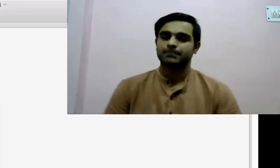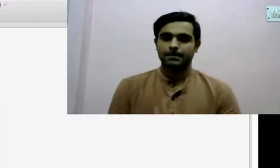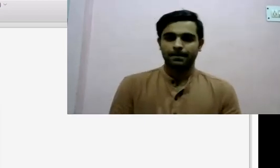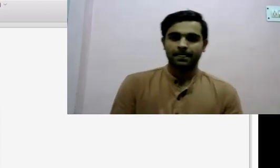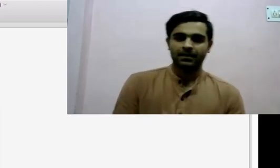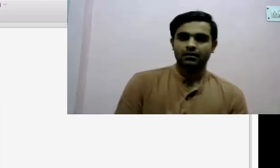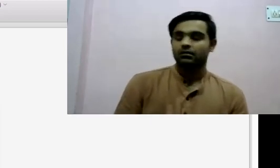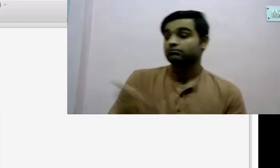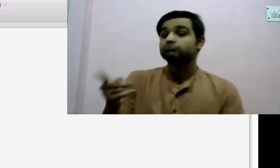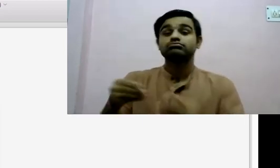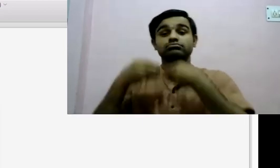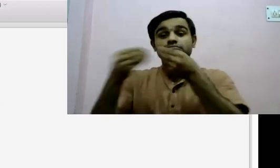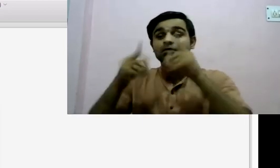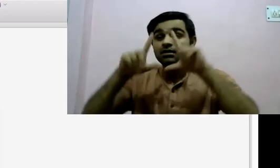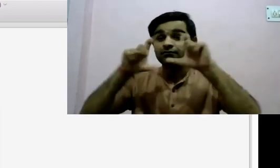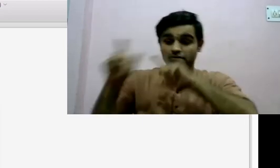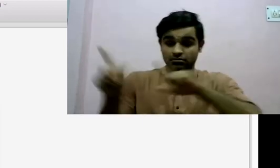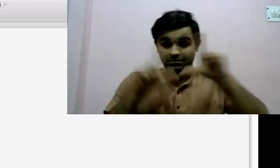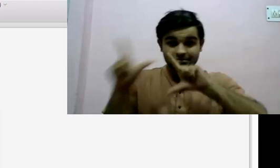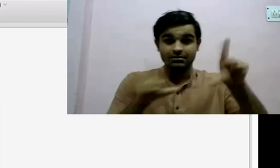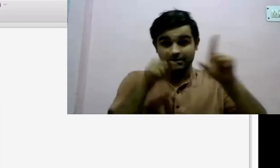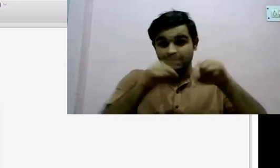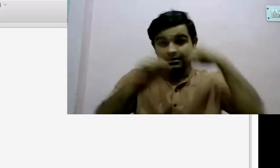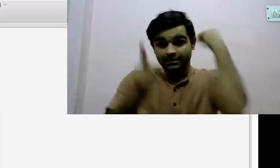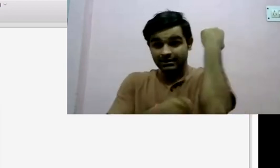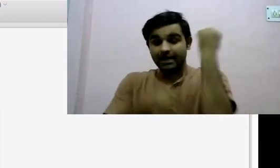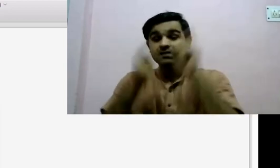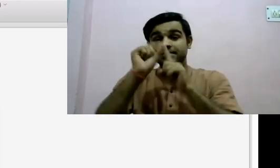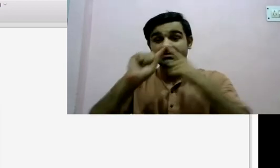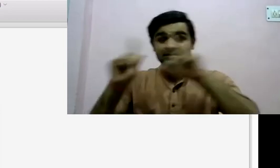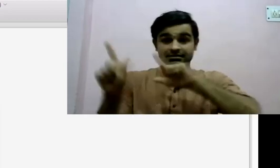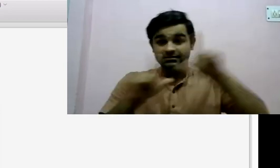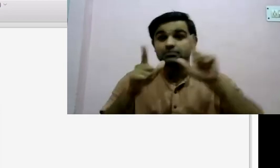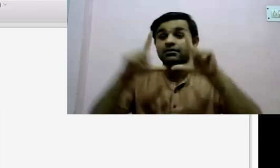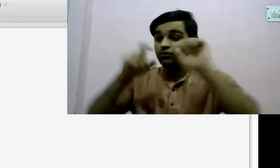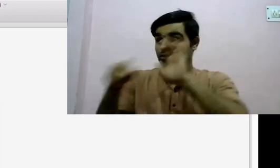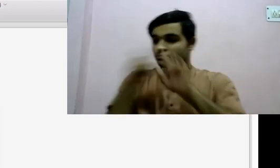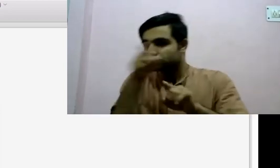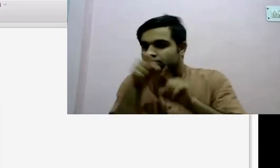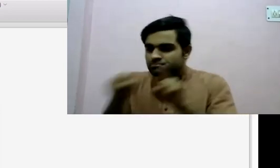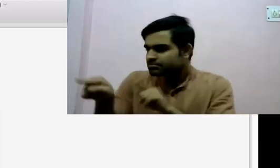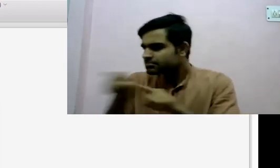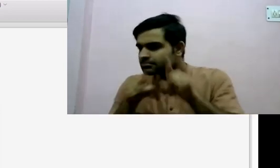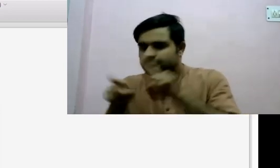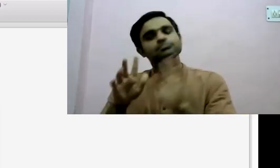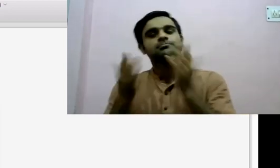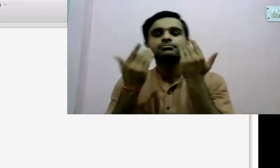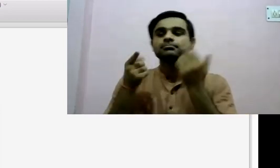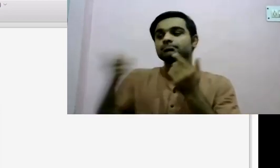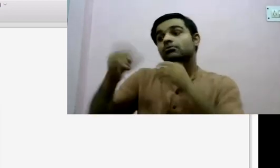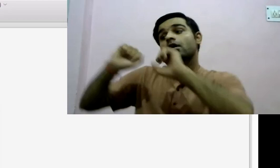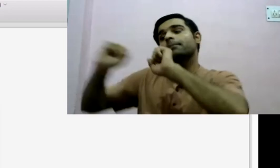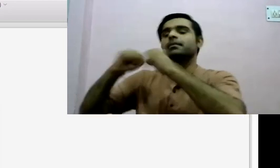We've also provided a picture chart in the last slide so you can point and show. You can make your own picture chart if you